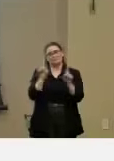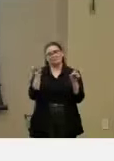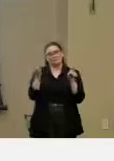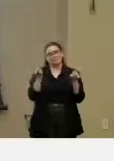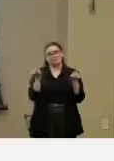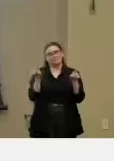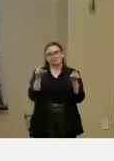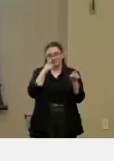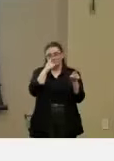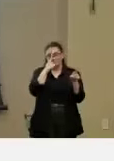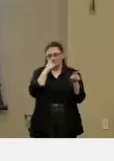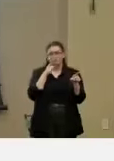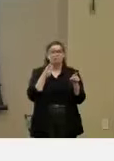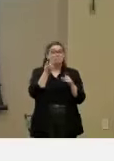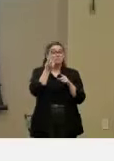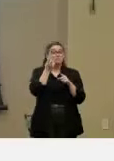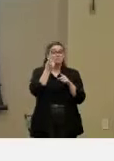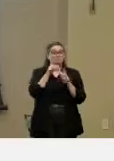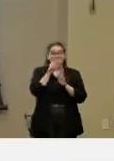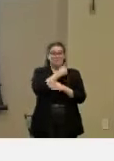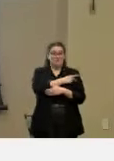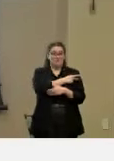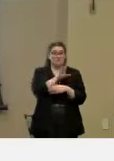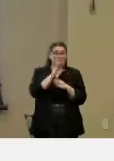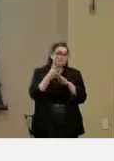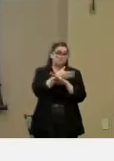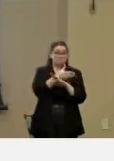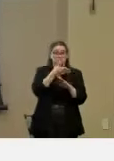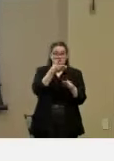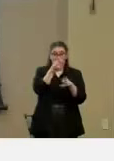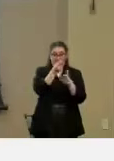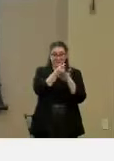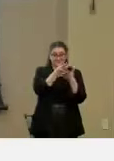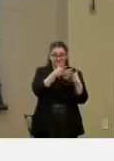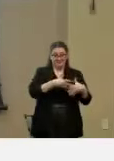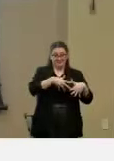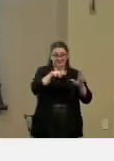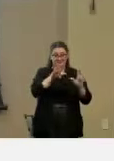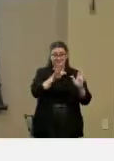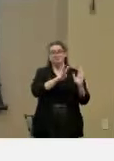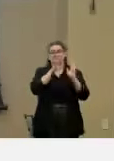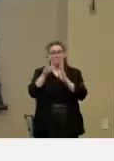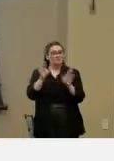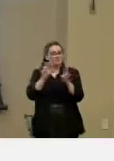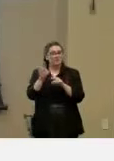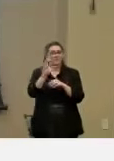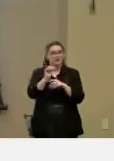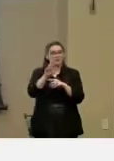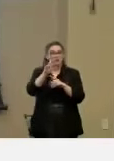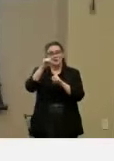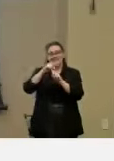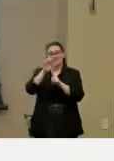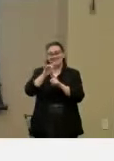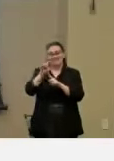So once the patient comes in with their background pre-treatment, they get their CAR T cells. It's a single dose of CAR T